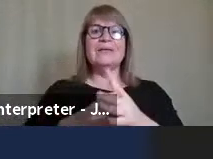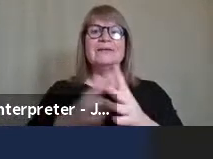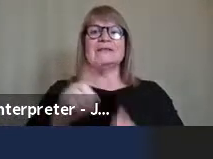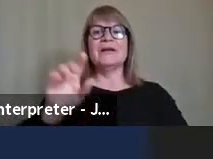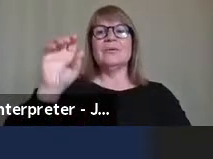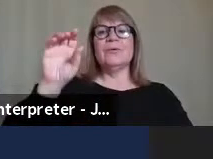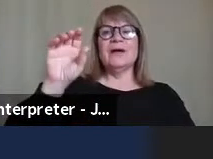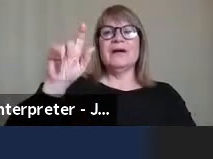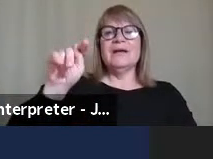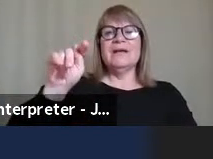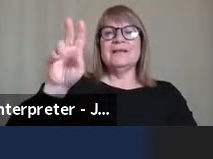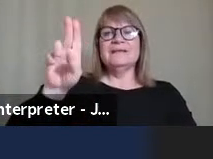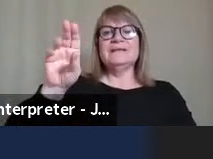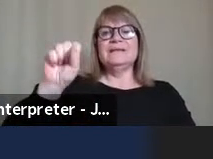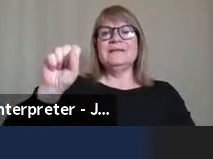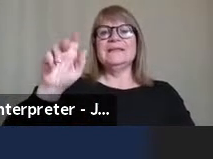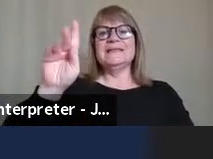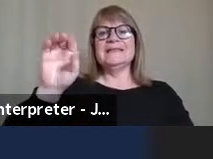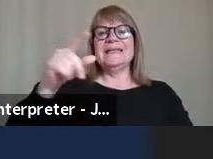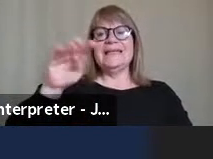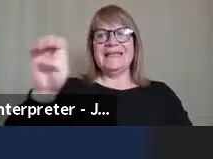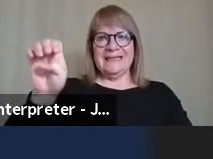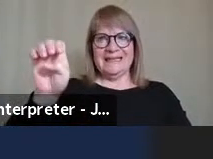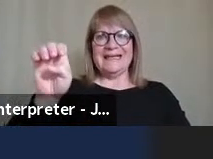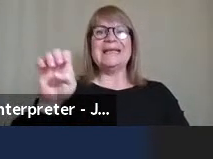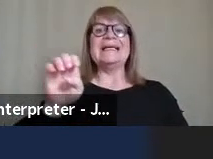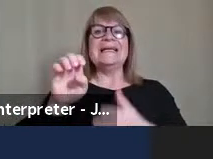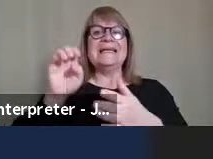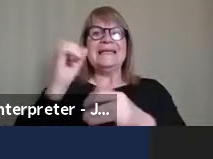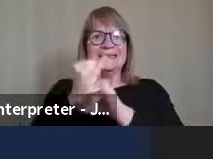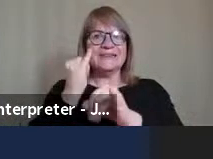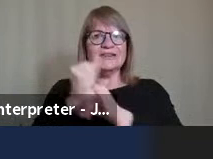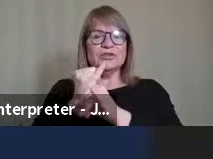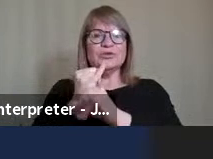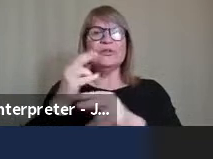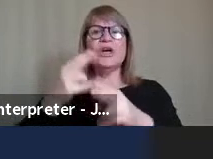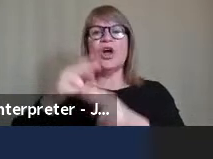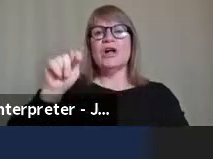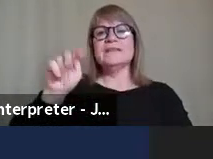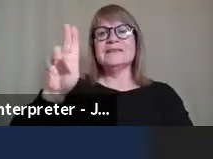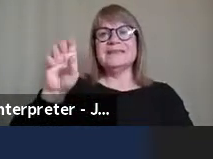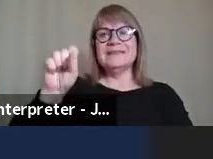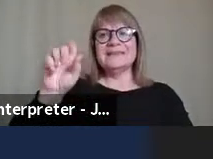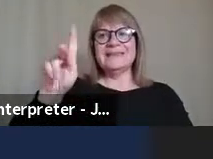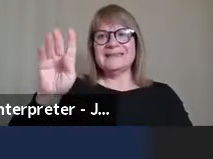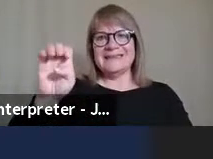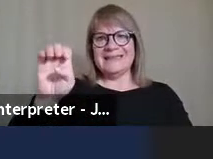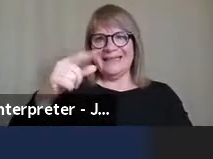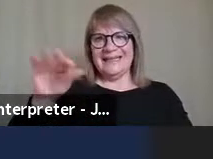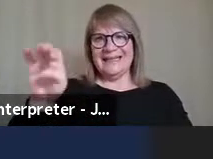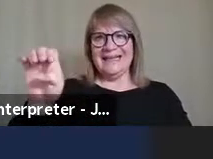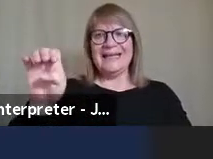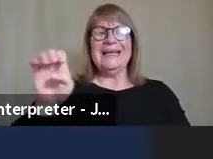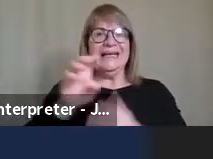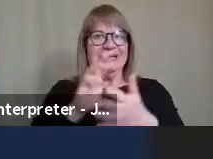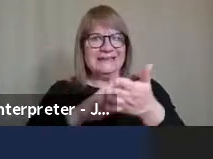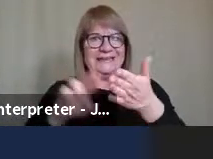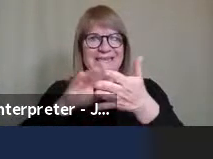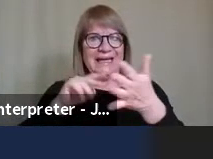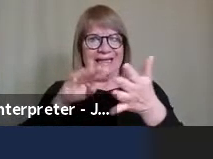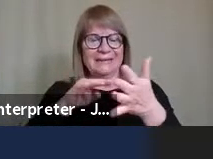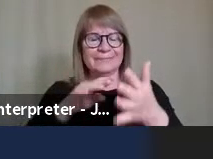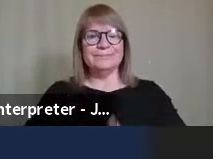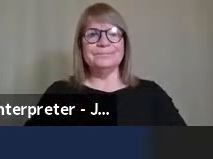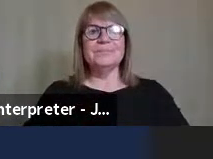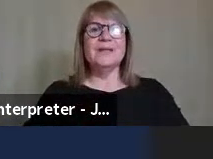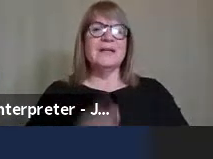infamously known as the tuskegee study and what's important about this is that we see the ways in which both of these uh the the conference